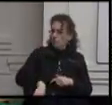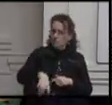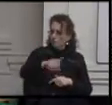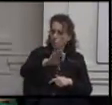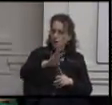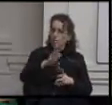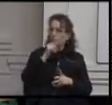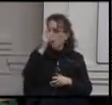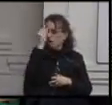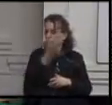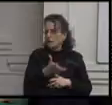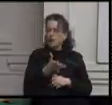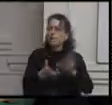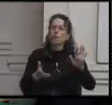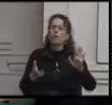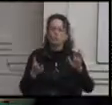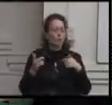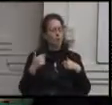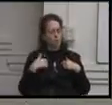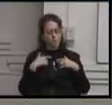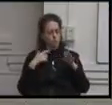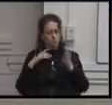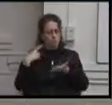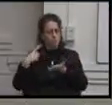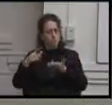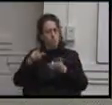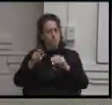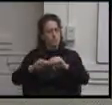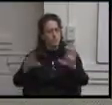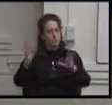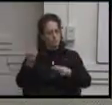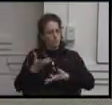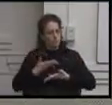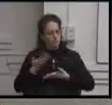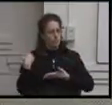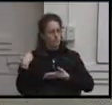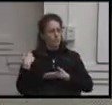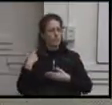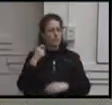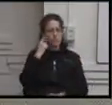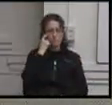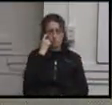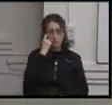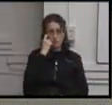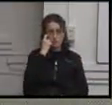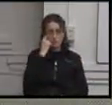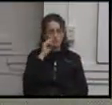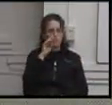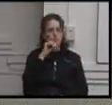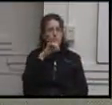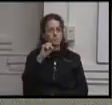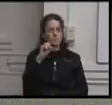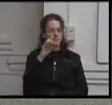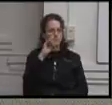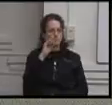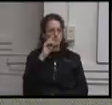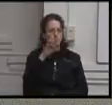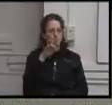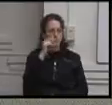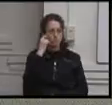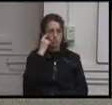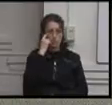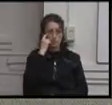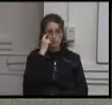you, I've had with you several Yes. times. Yep. Good. Anybody else? Ms. Miller.